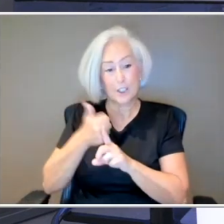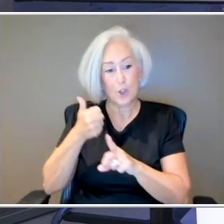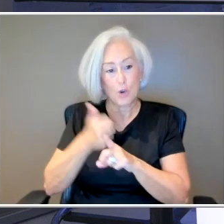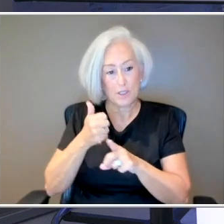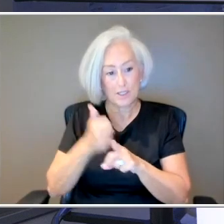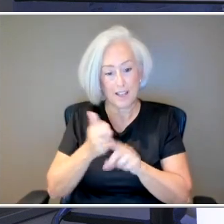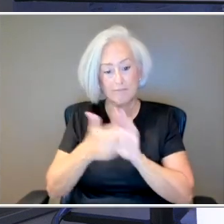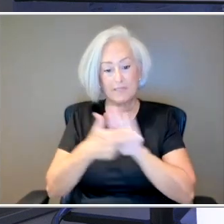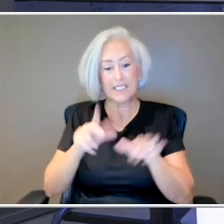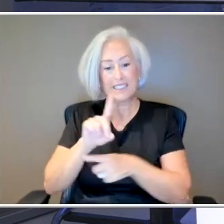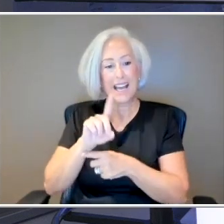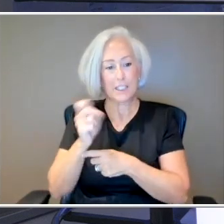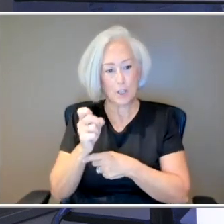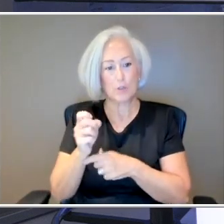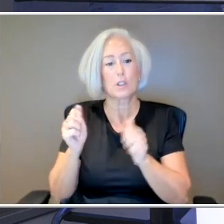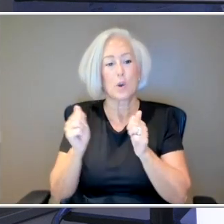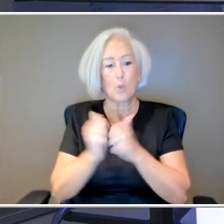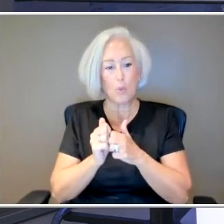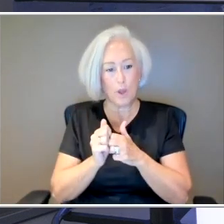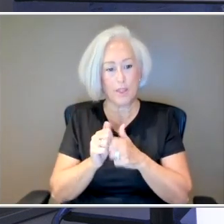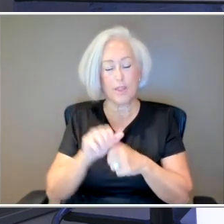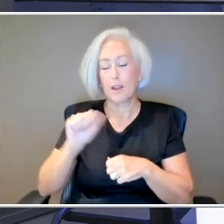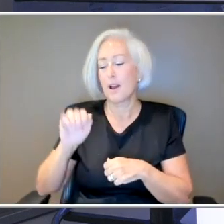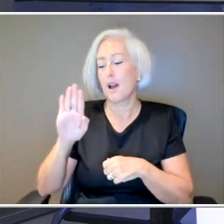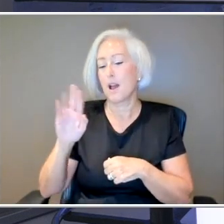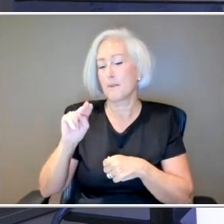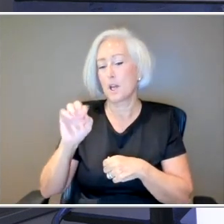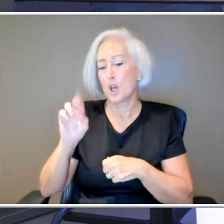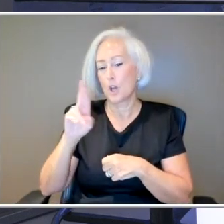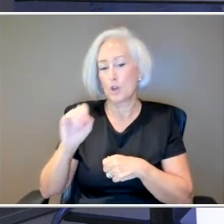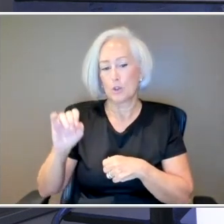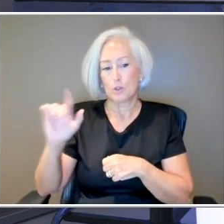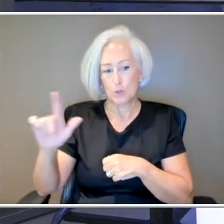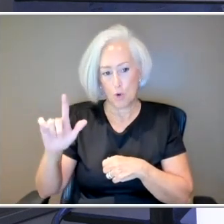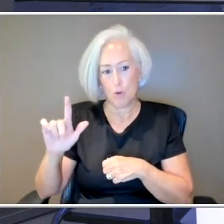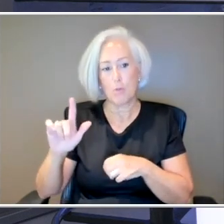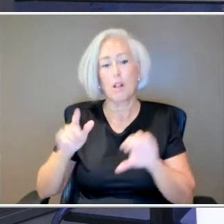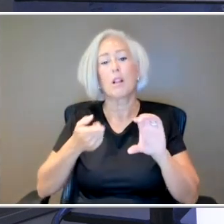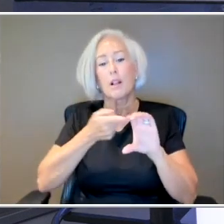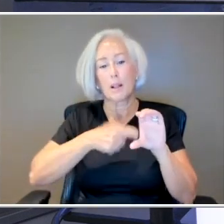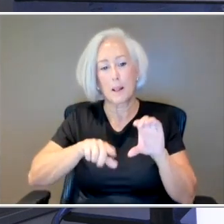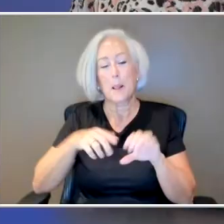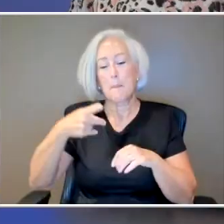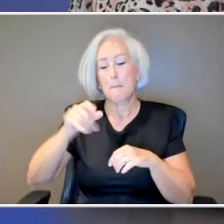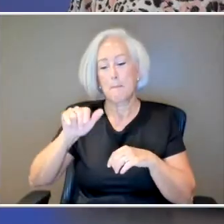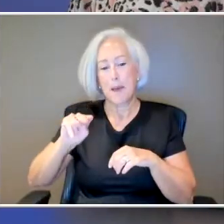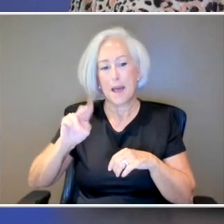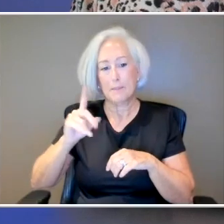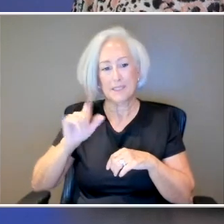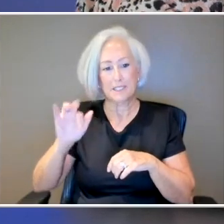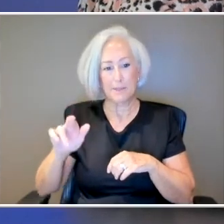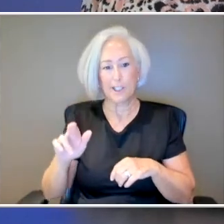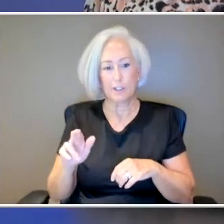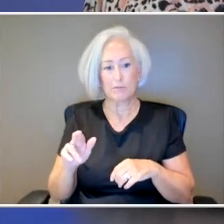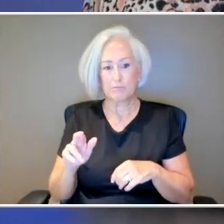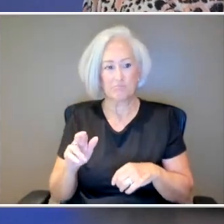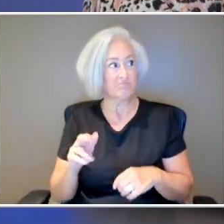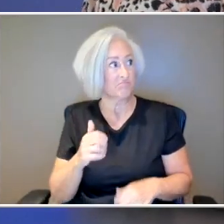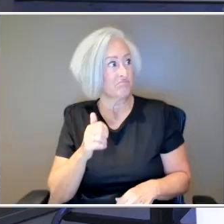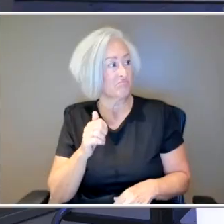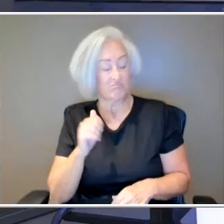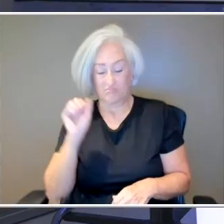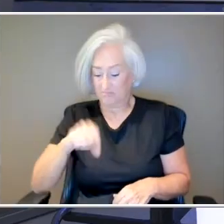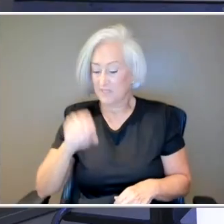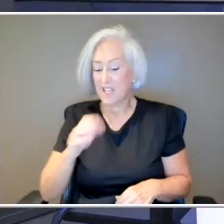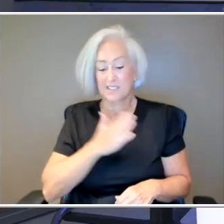had before, right? Like my whole life since I started having them, like getting them when I was like 13, 14. So what made